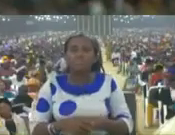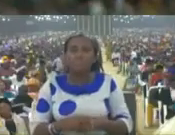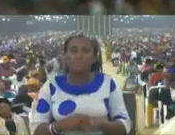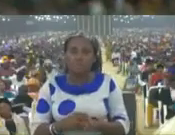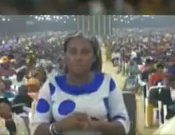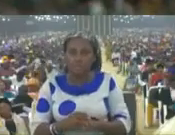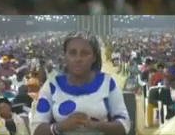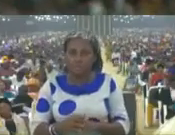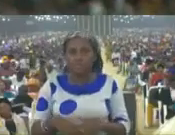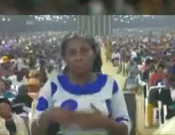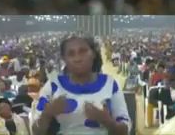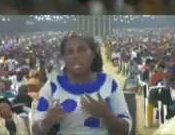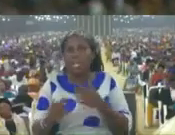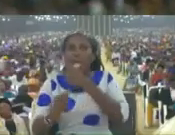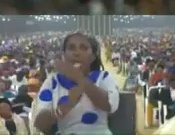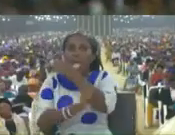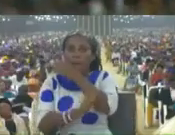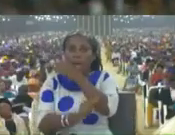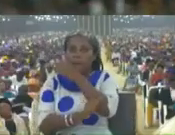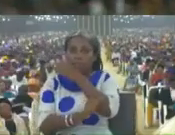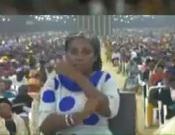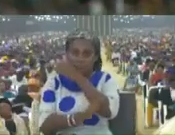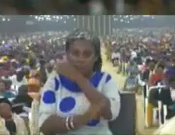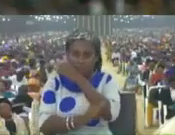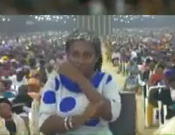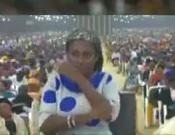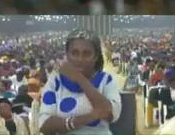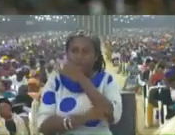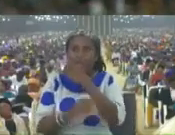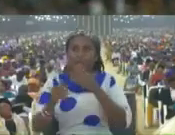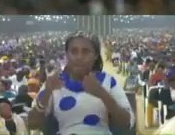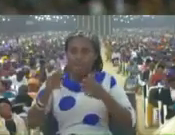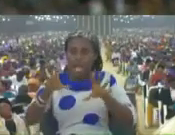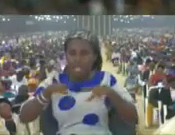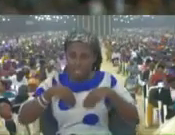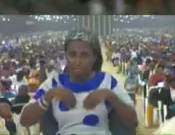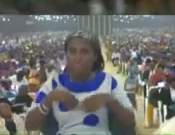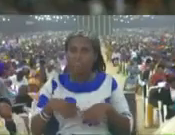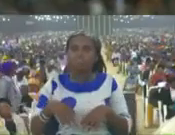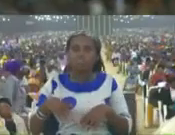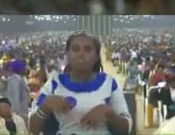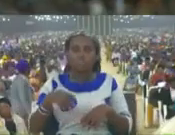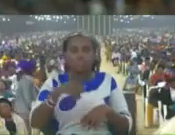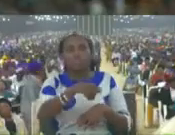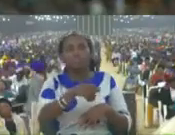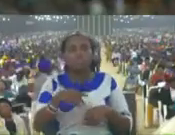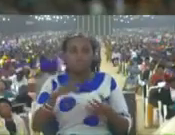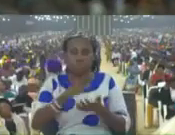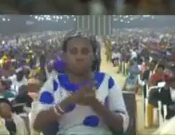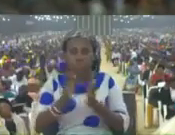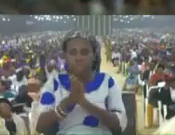So Abraham agreed, went into the maid, and the maid became pregnant.